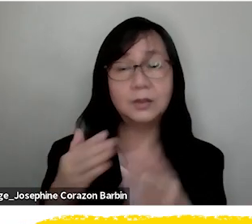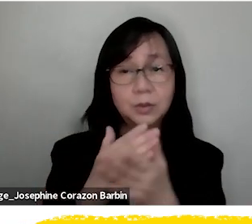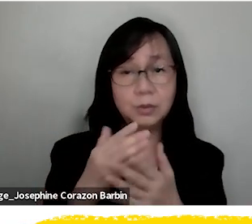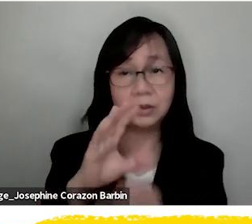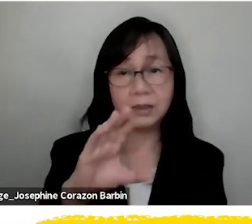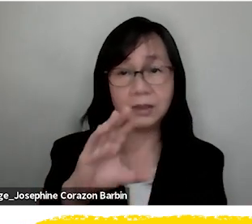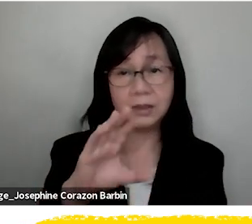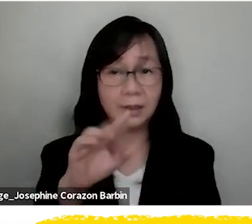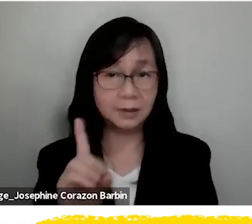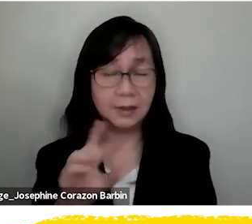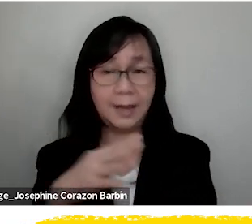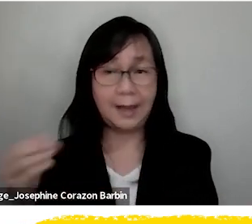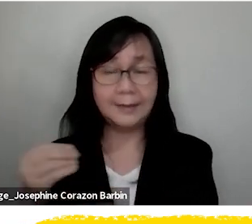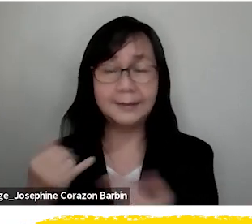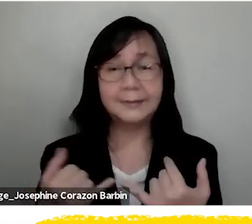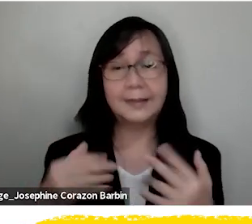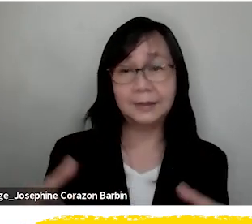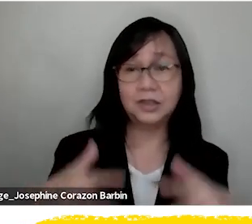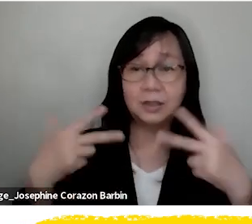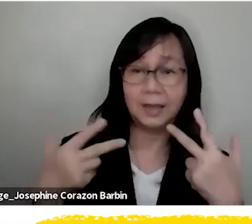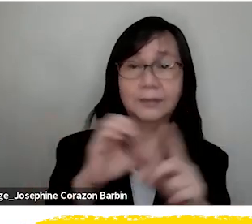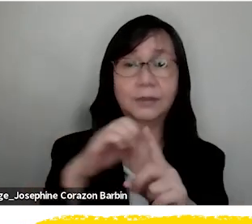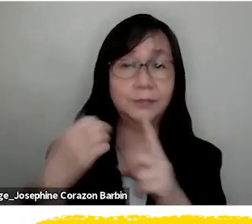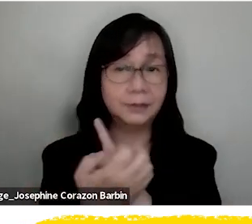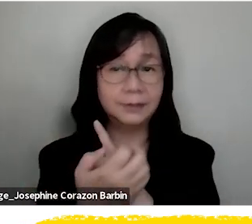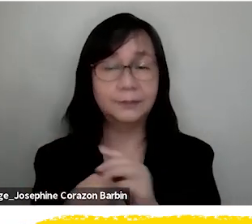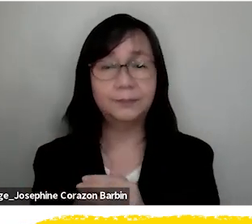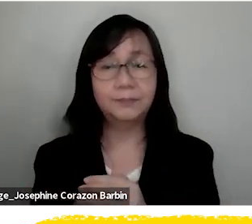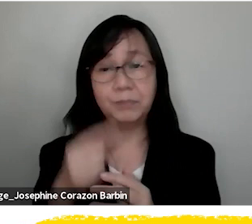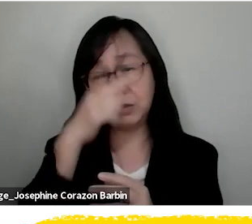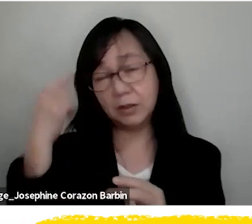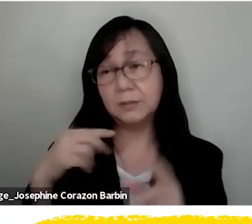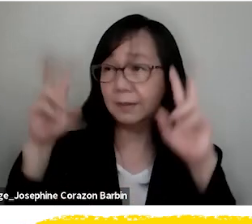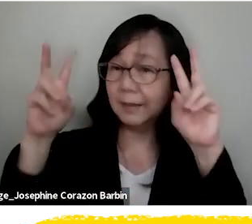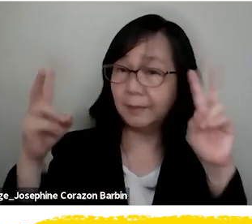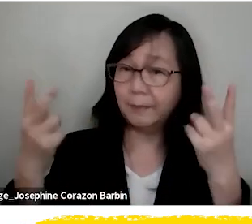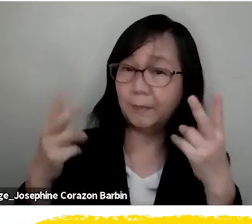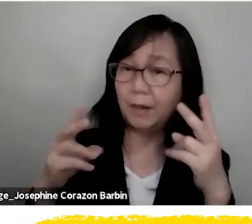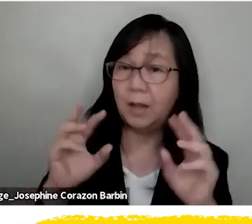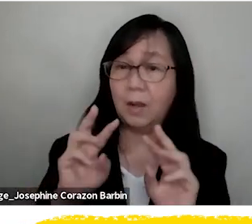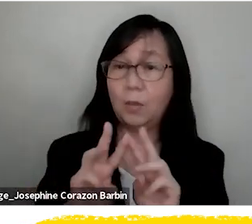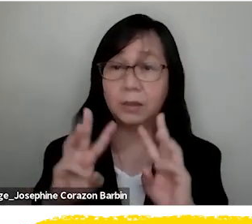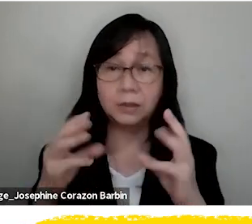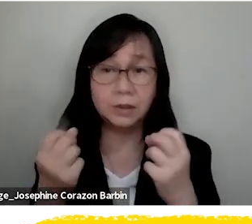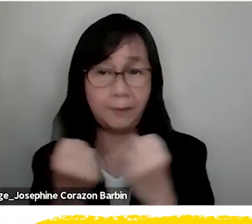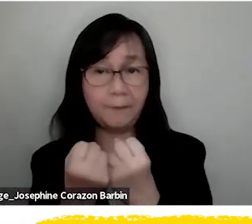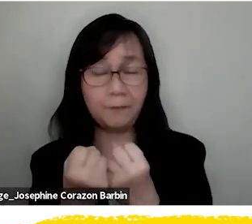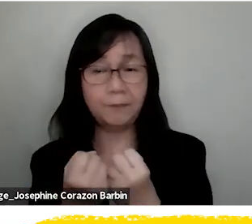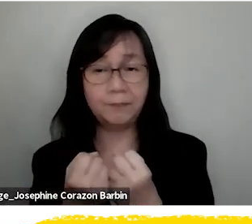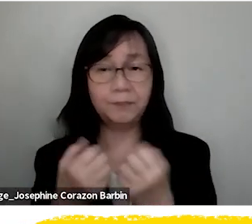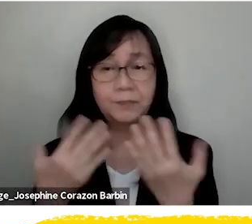defenders, and in the digital environment. So because of the theme of this workshop is very much around